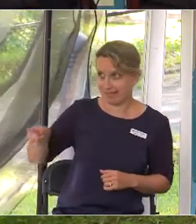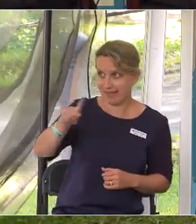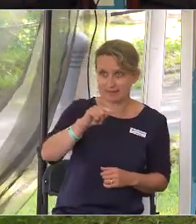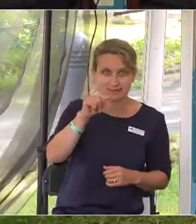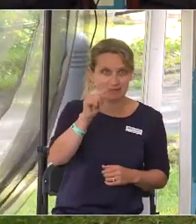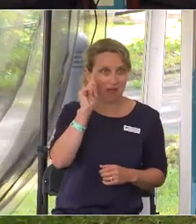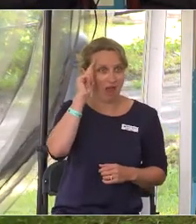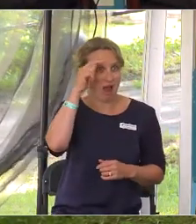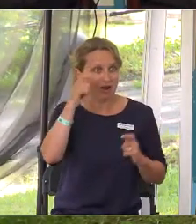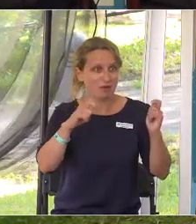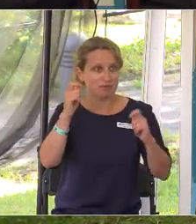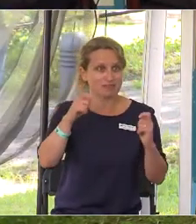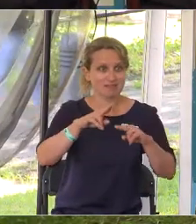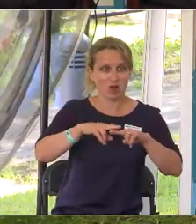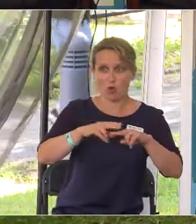is, one thing.